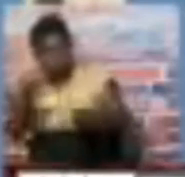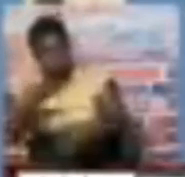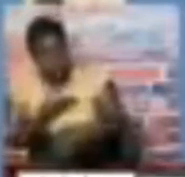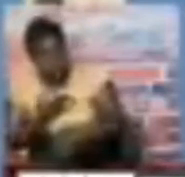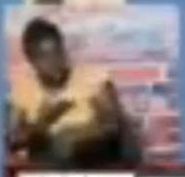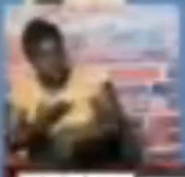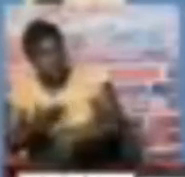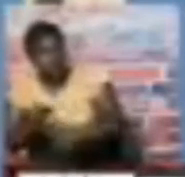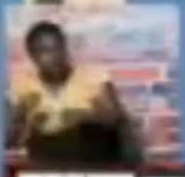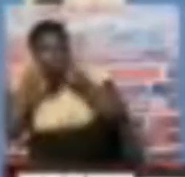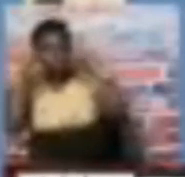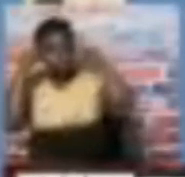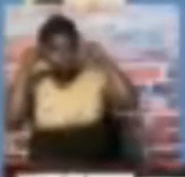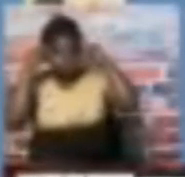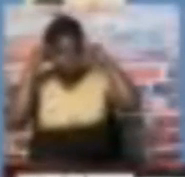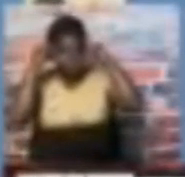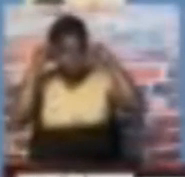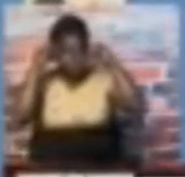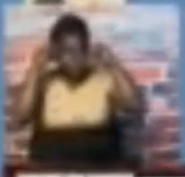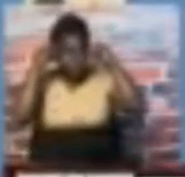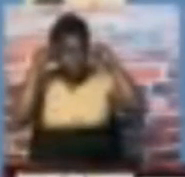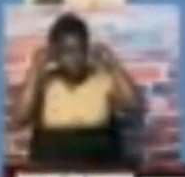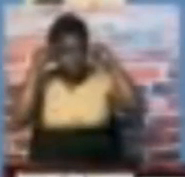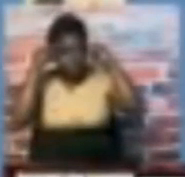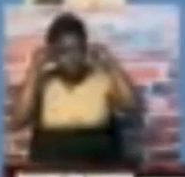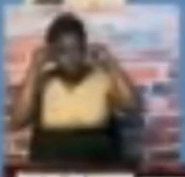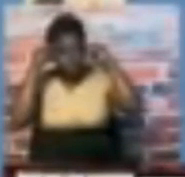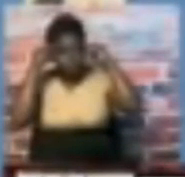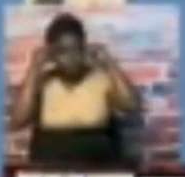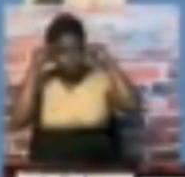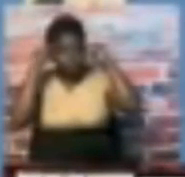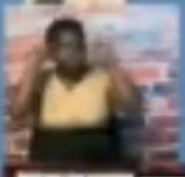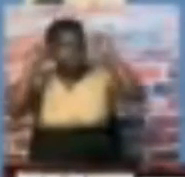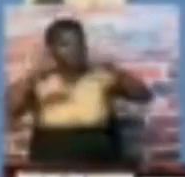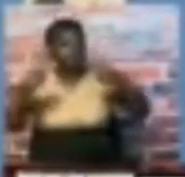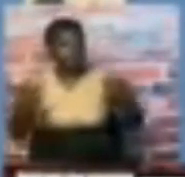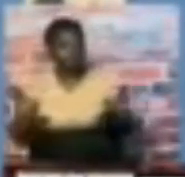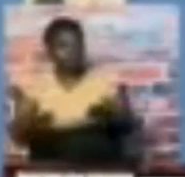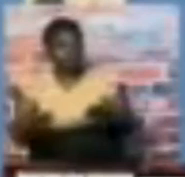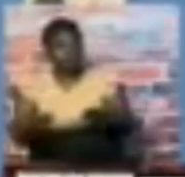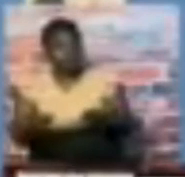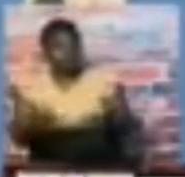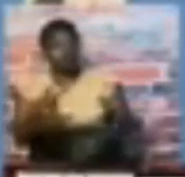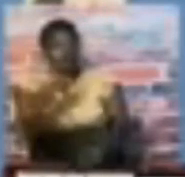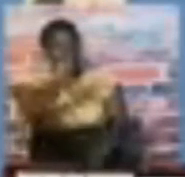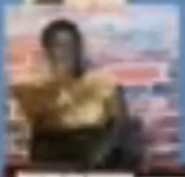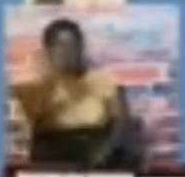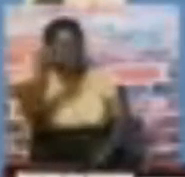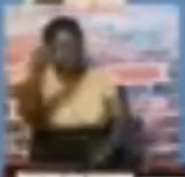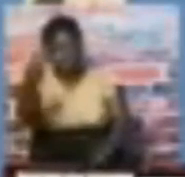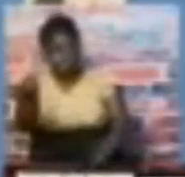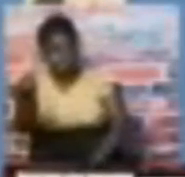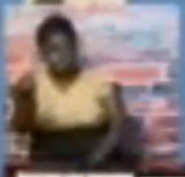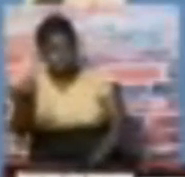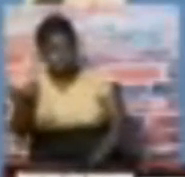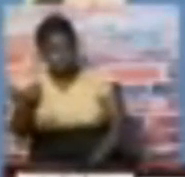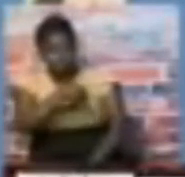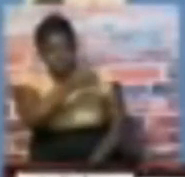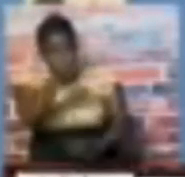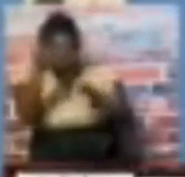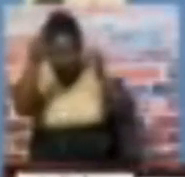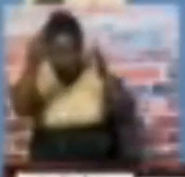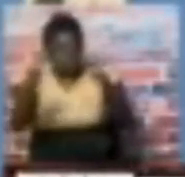have the masks especially, so that you start, when you start moving on the 26th, you have everything you